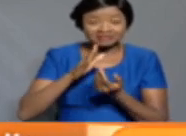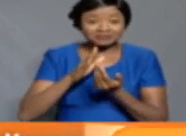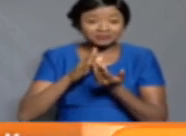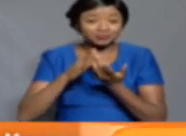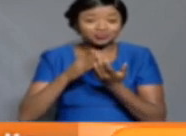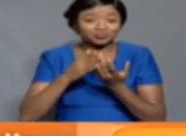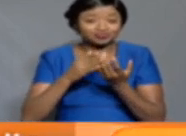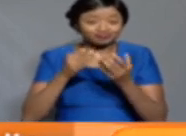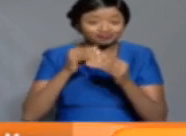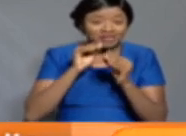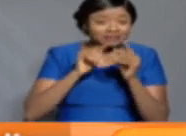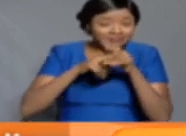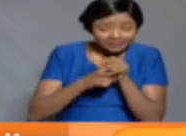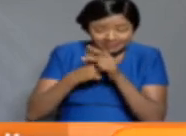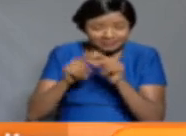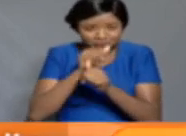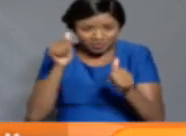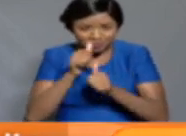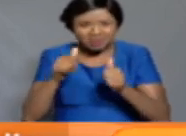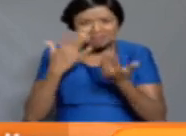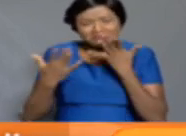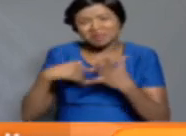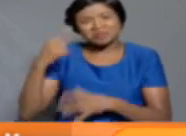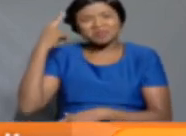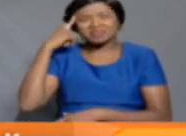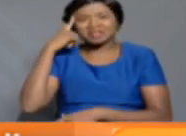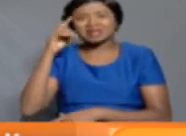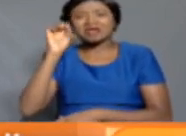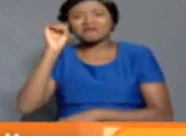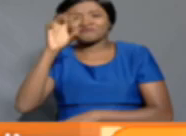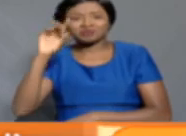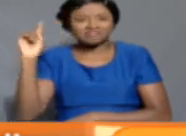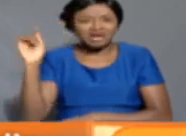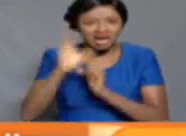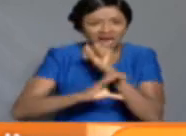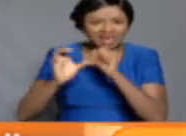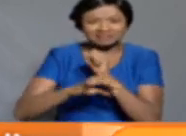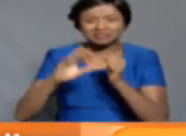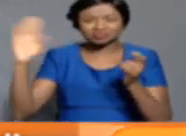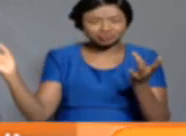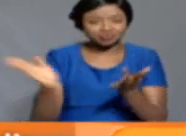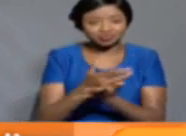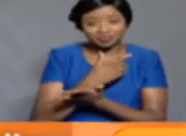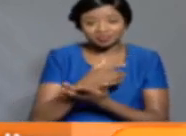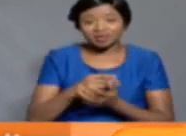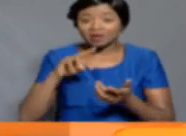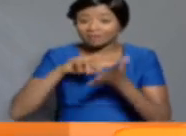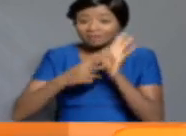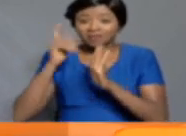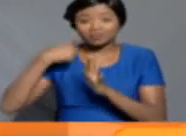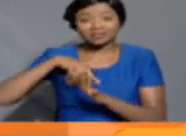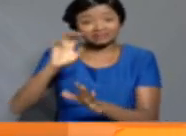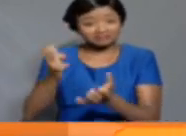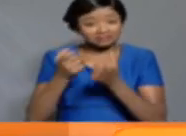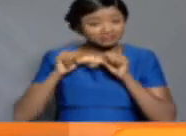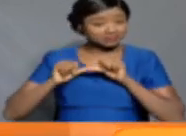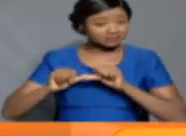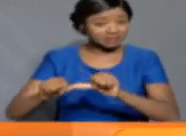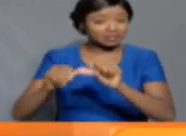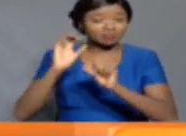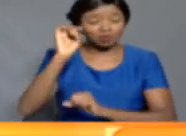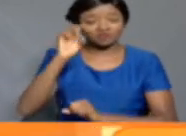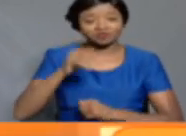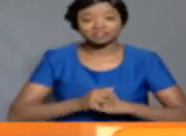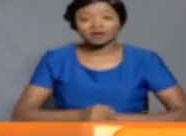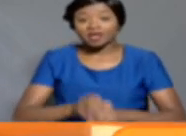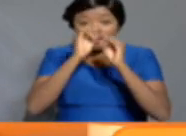to a consensus that we erase the country's future kabisa is such the very sustainable. And then Frederick Okango, if